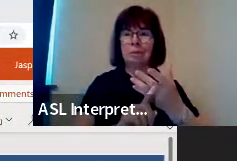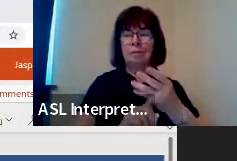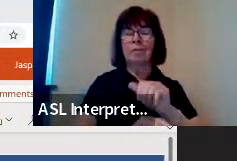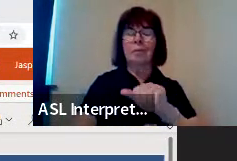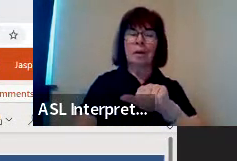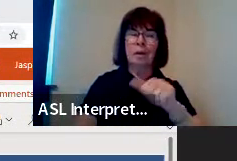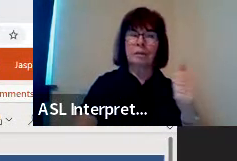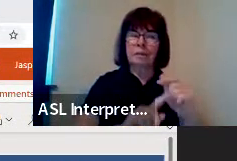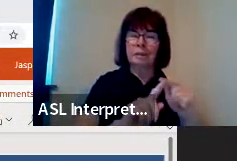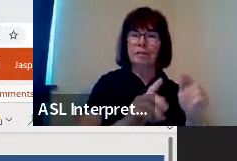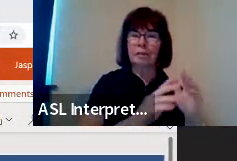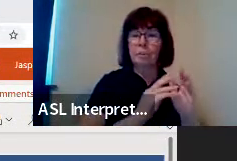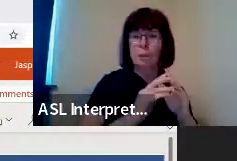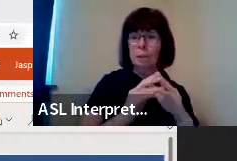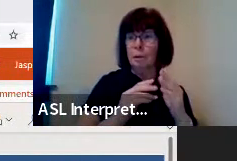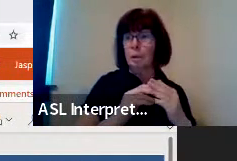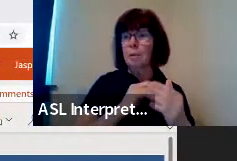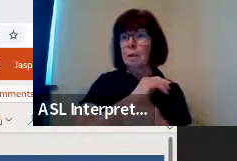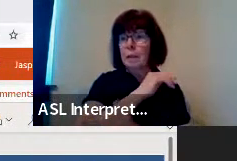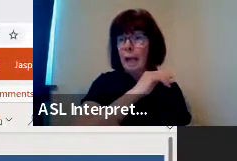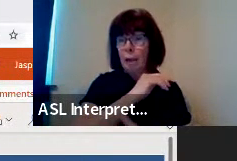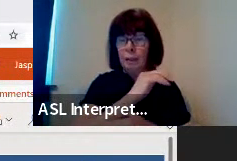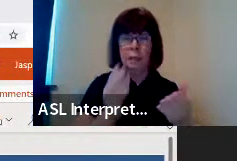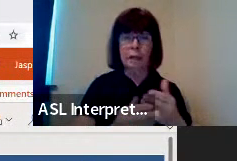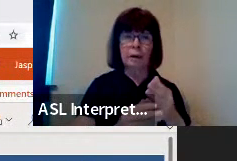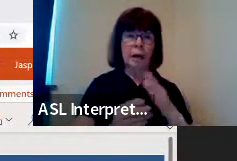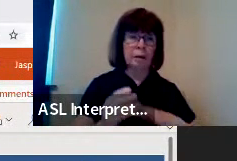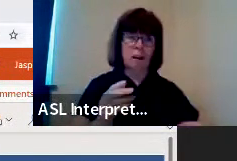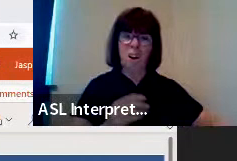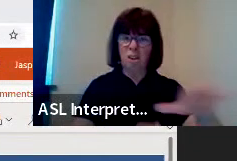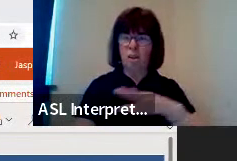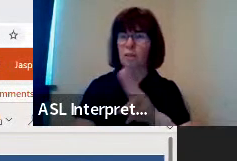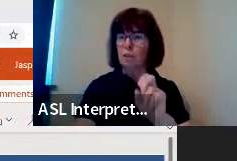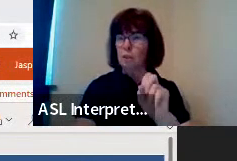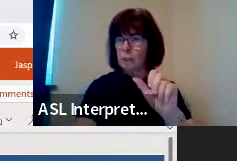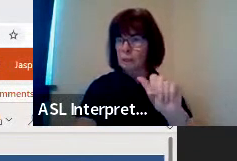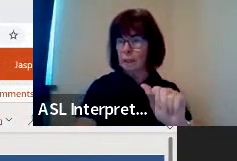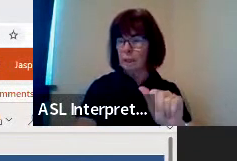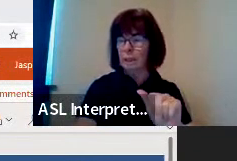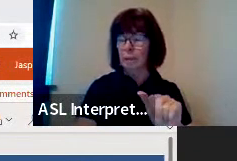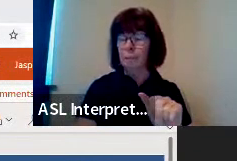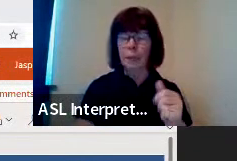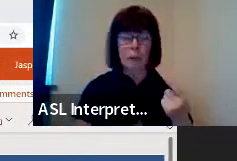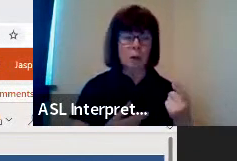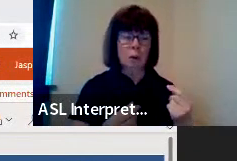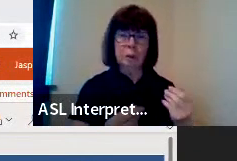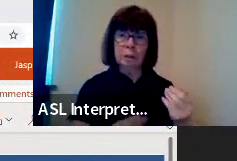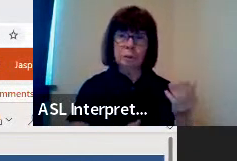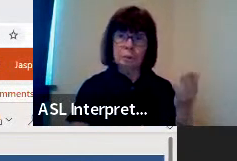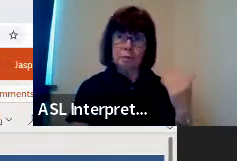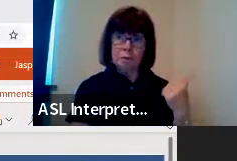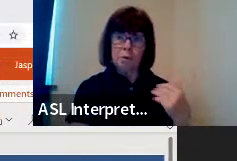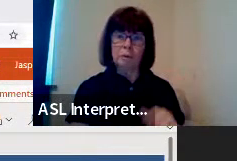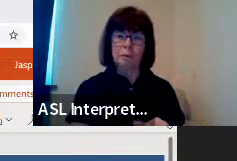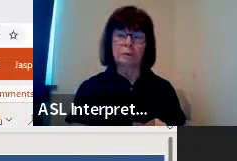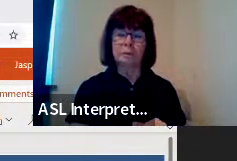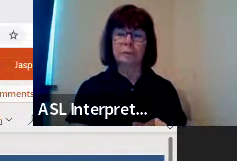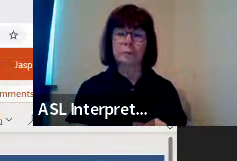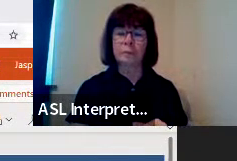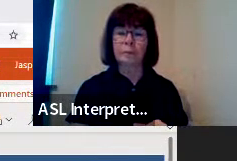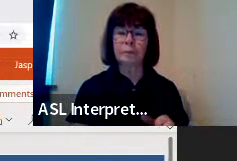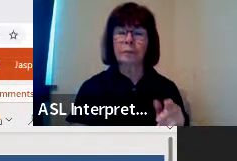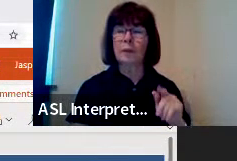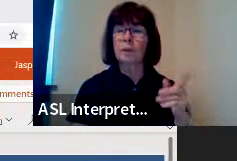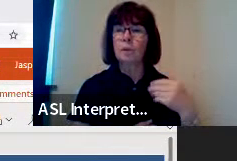both in Alameda County and across the nation. What we've done previously, we had vaccine